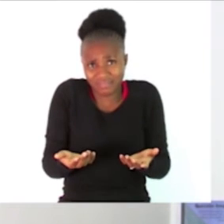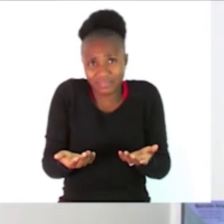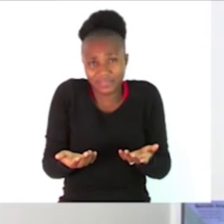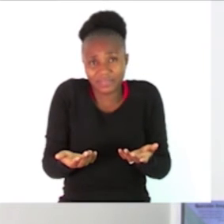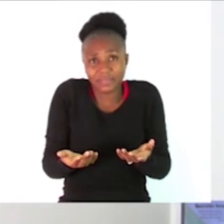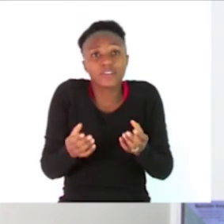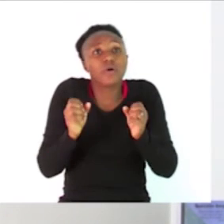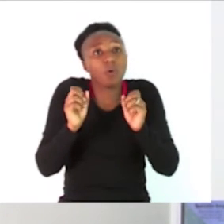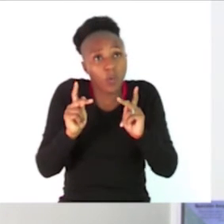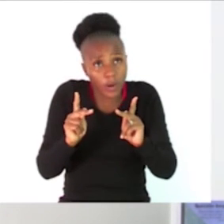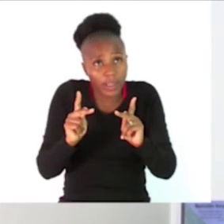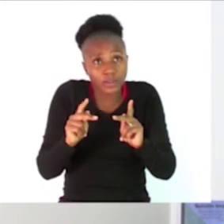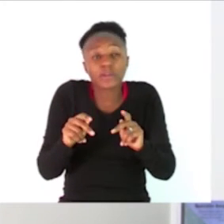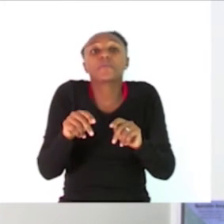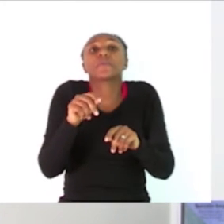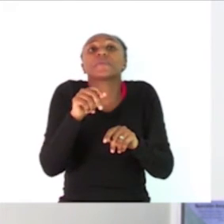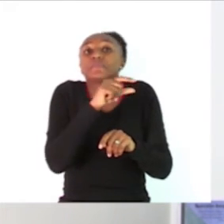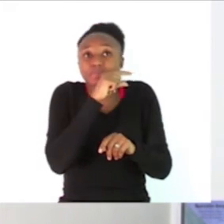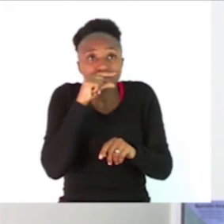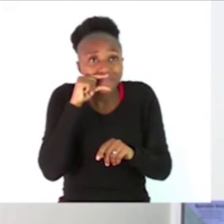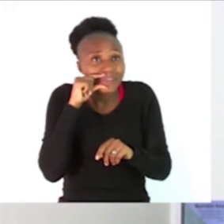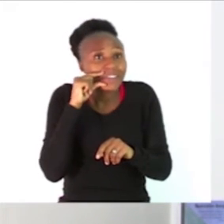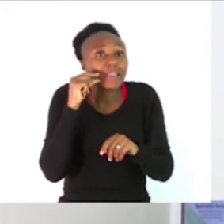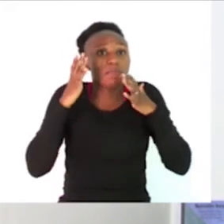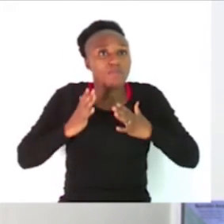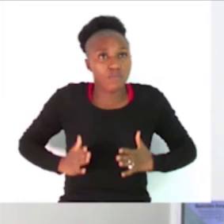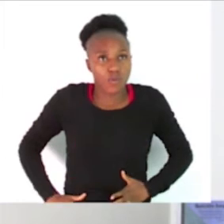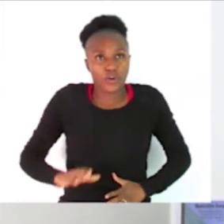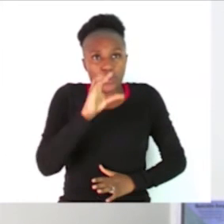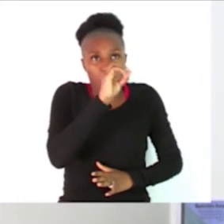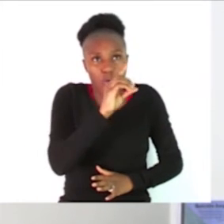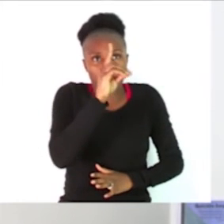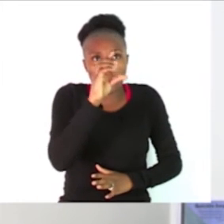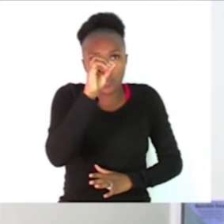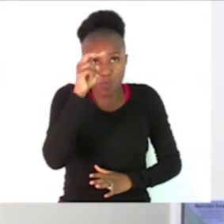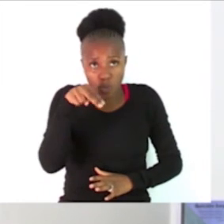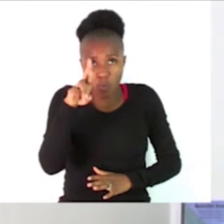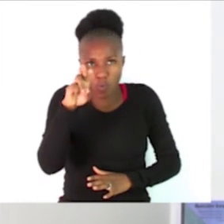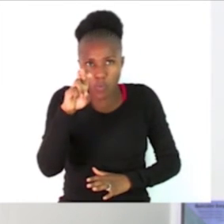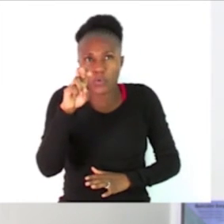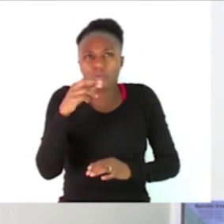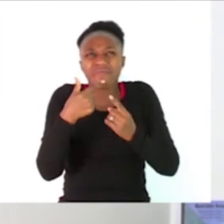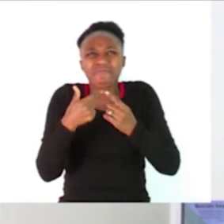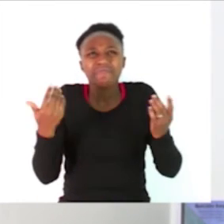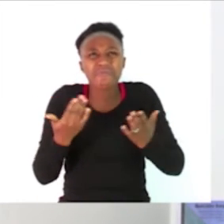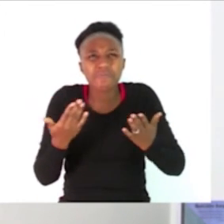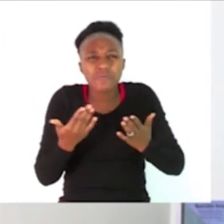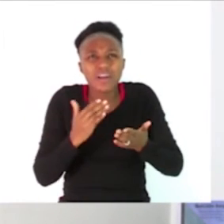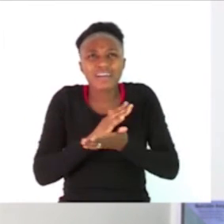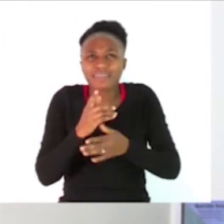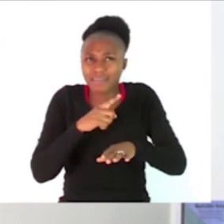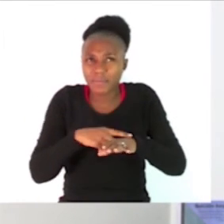that is what we call body odor. Sometimes there is a smell coming from under your armpits